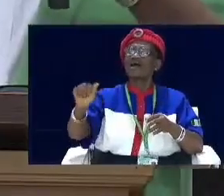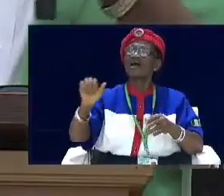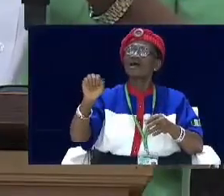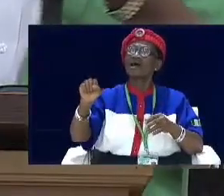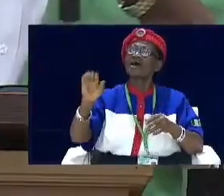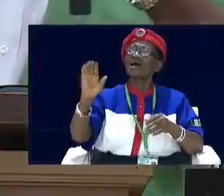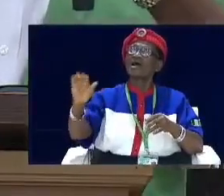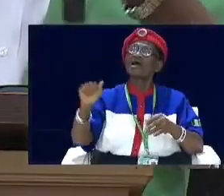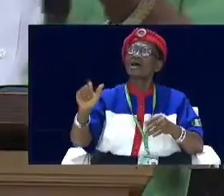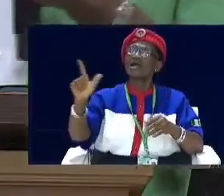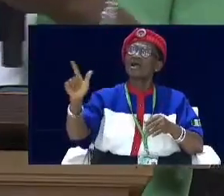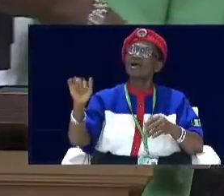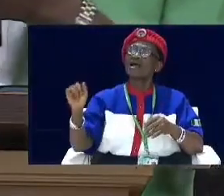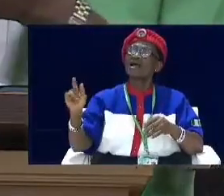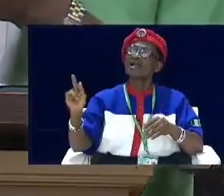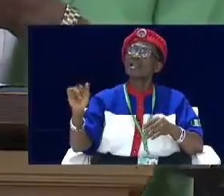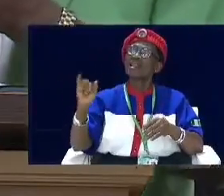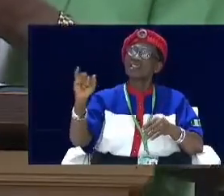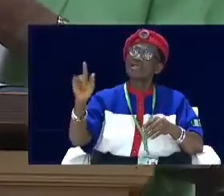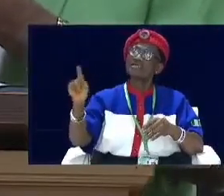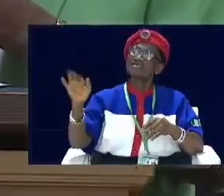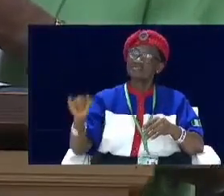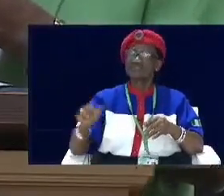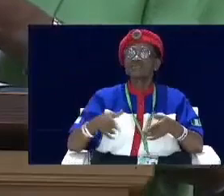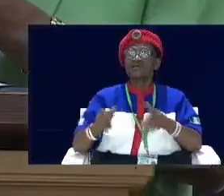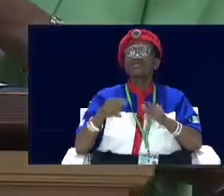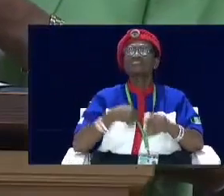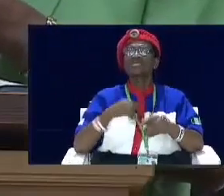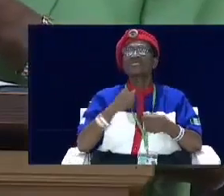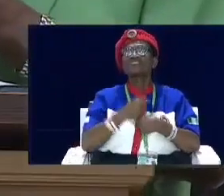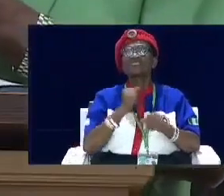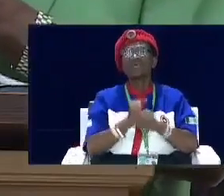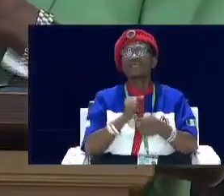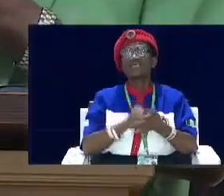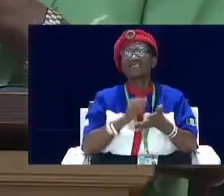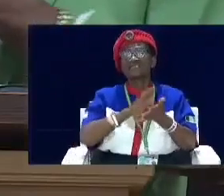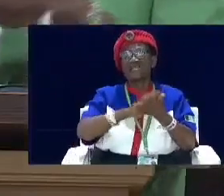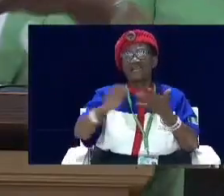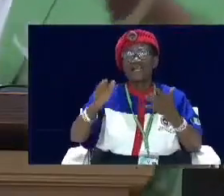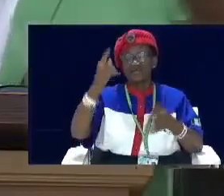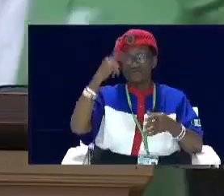me make it clear to those of you who say, I can